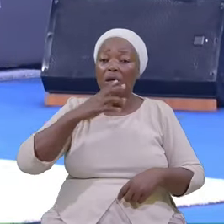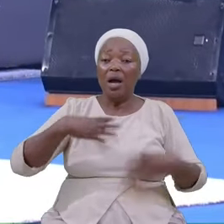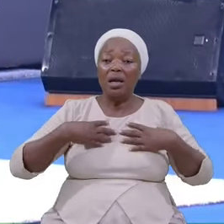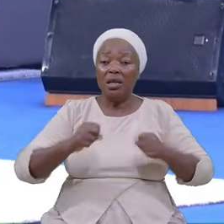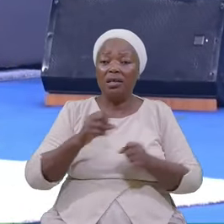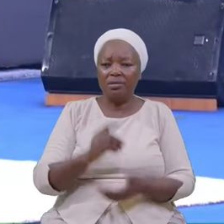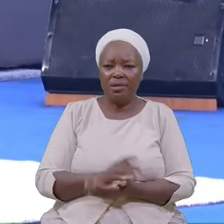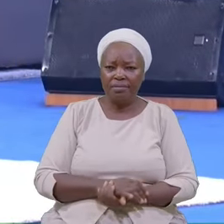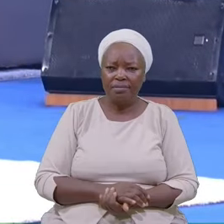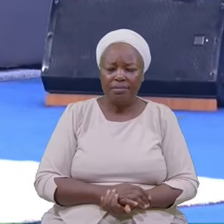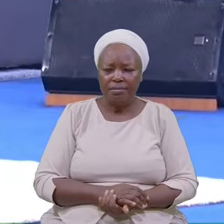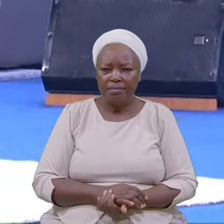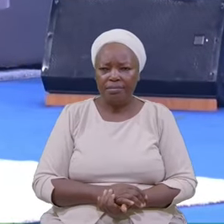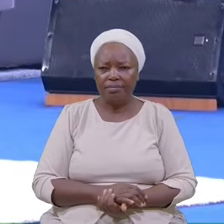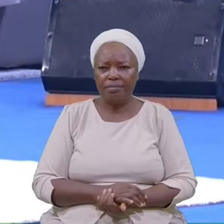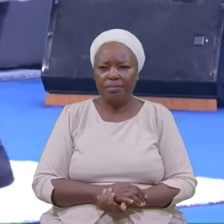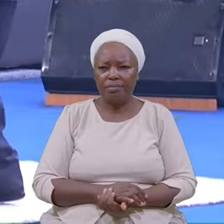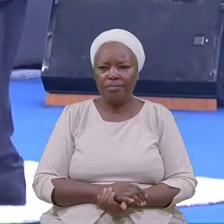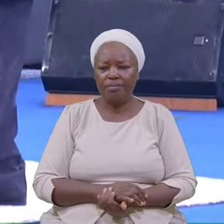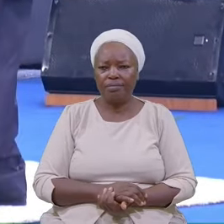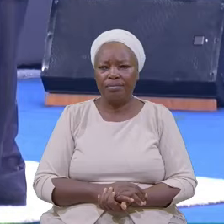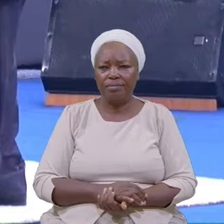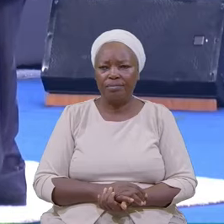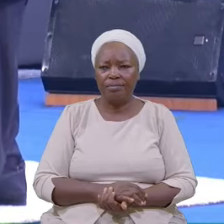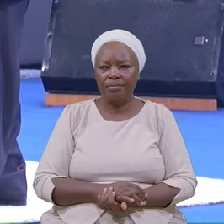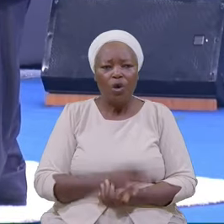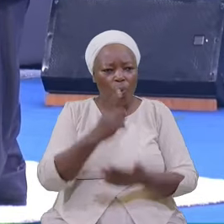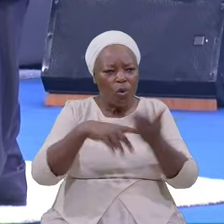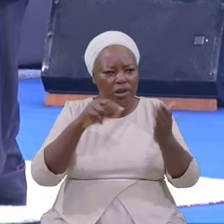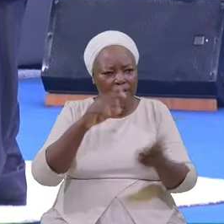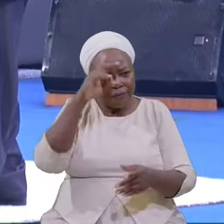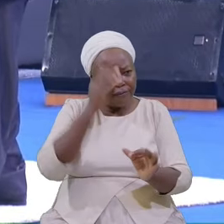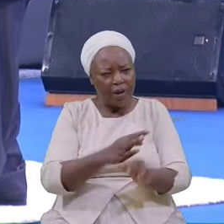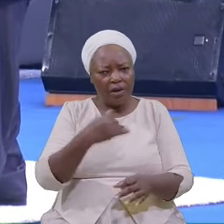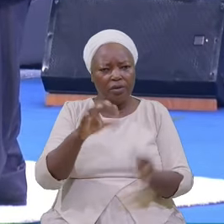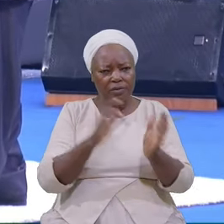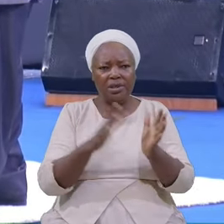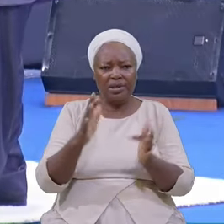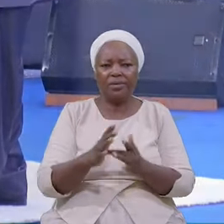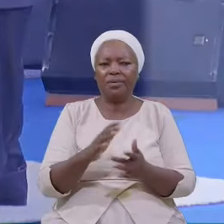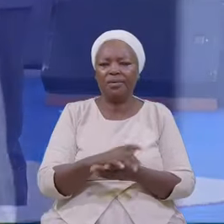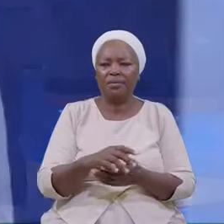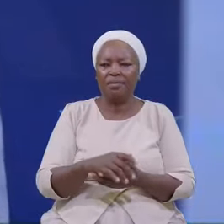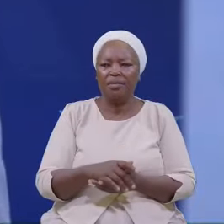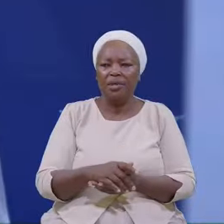Il guérit parce que c'est par ses meurtrissures que nous sommes guéris. What's the faith of Jesus? Qu'est-ce que la foi de Jésus?